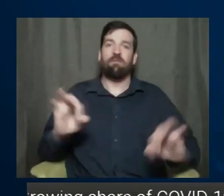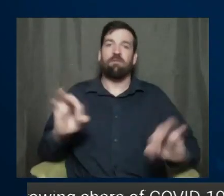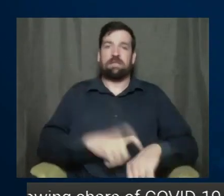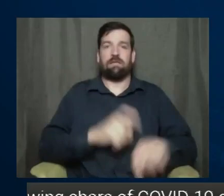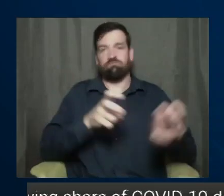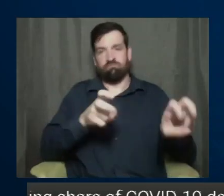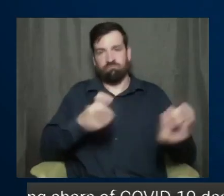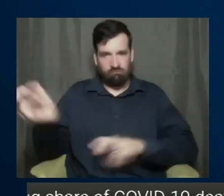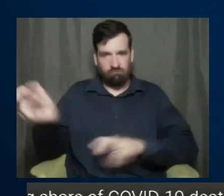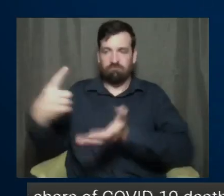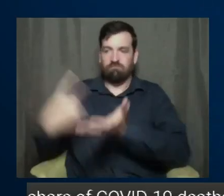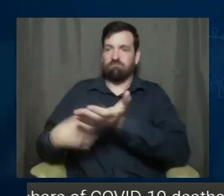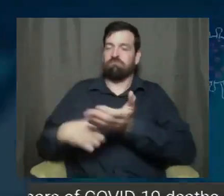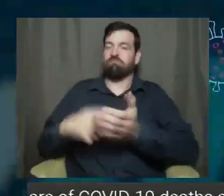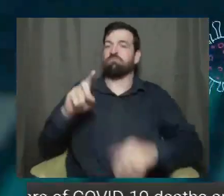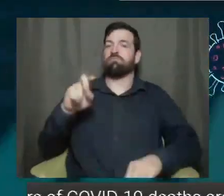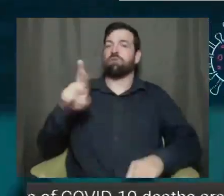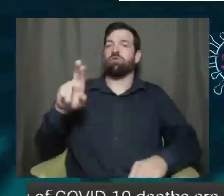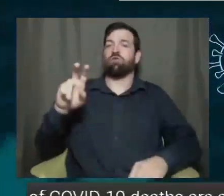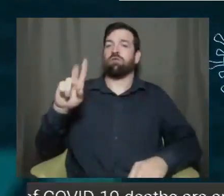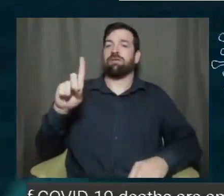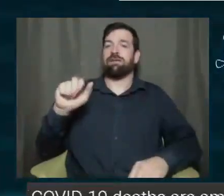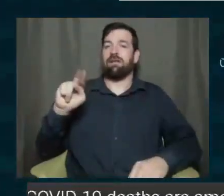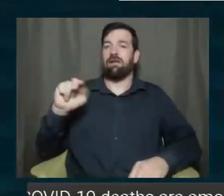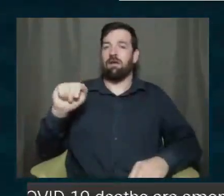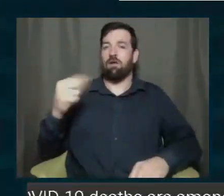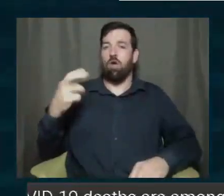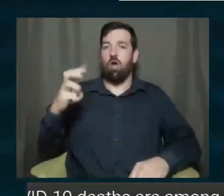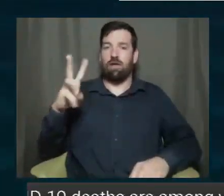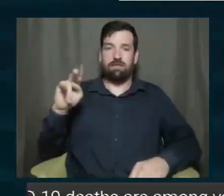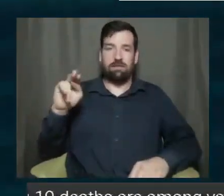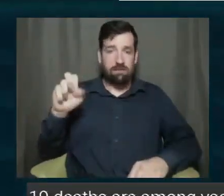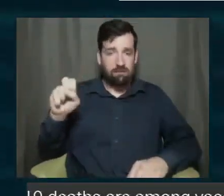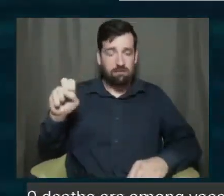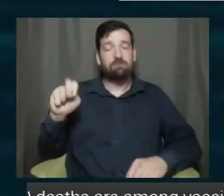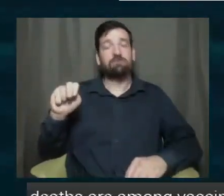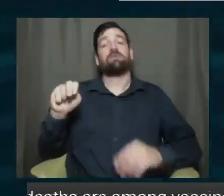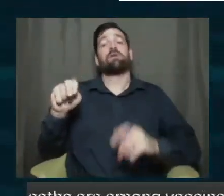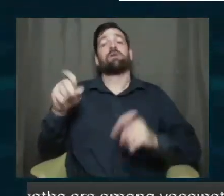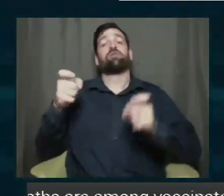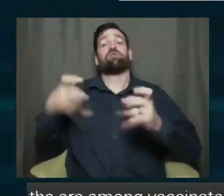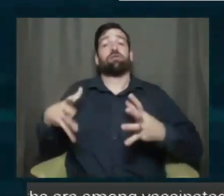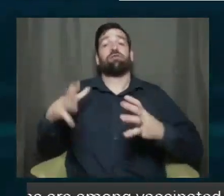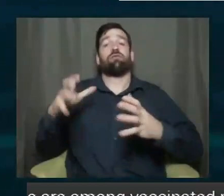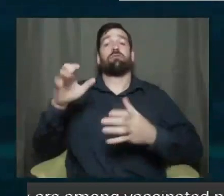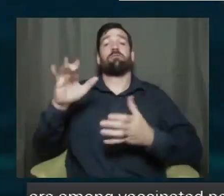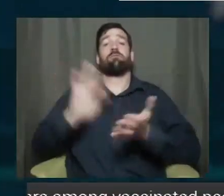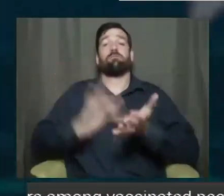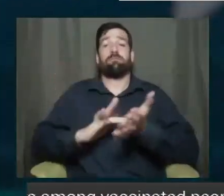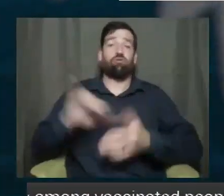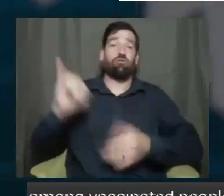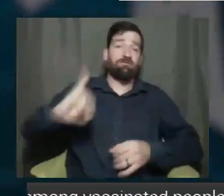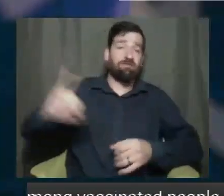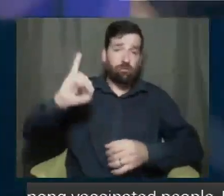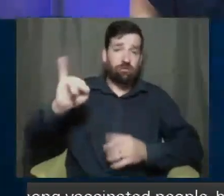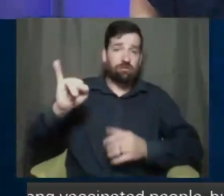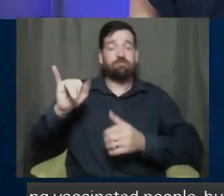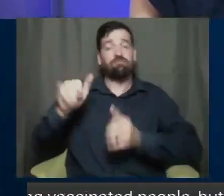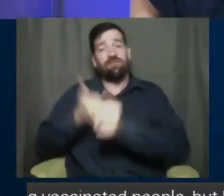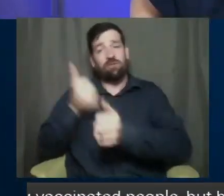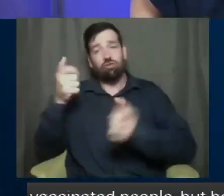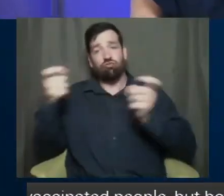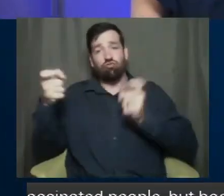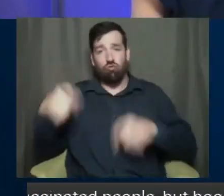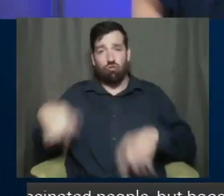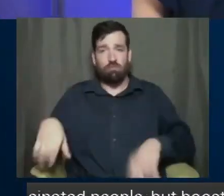Dr. Dana Hawkinson, Medical Director of Infection Prevention and Control. Good morning to you. How's the COVID count looking? You know, it's good. I think